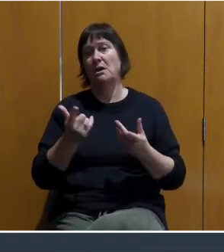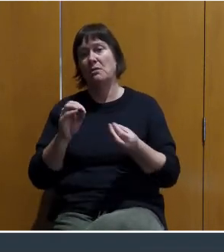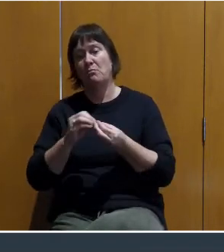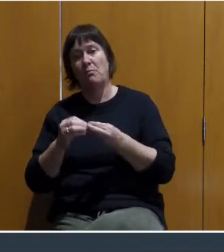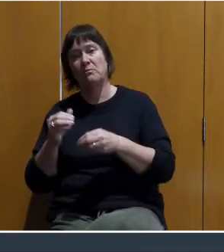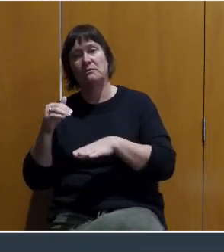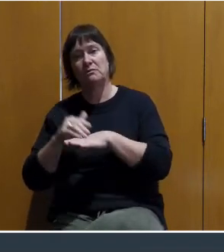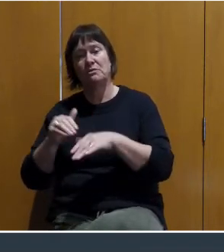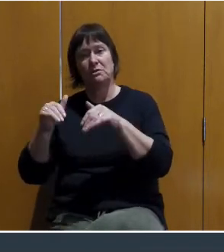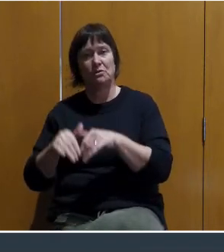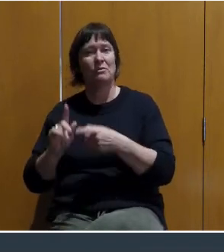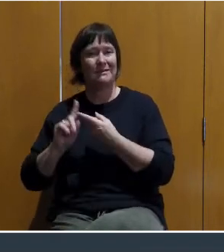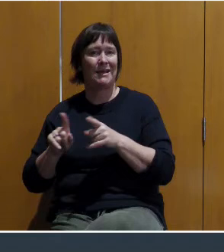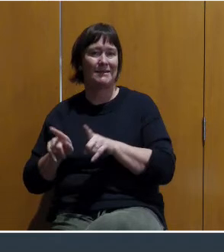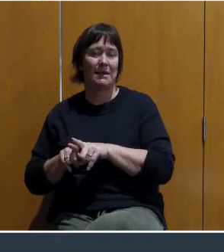remain.